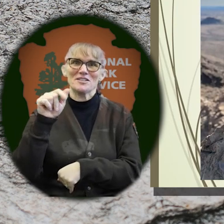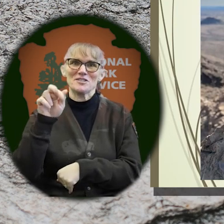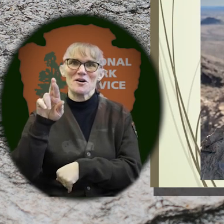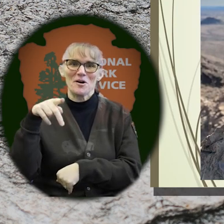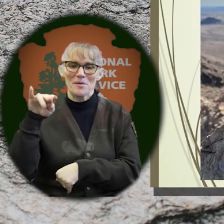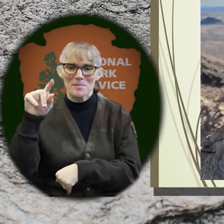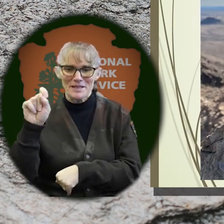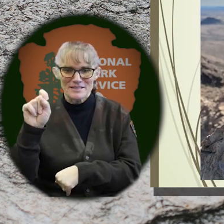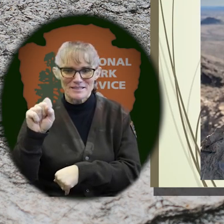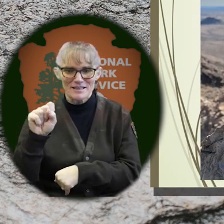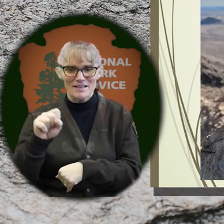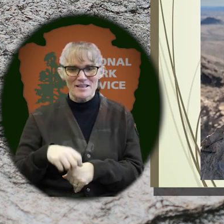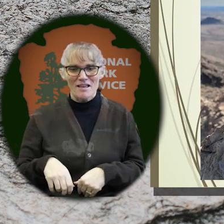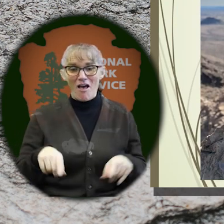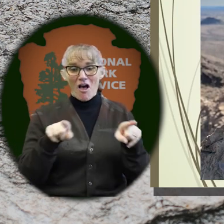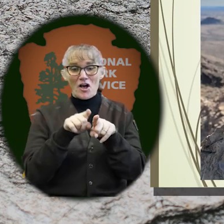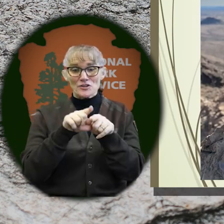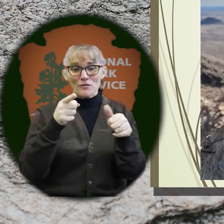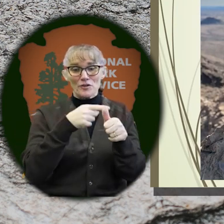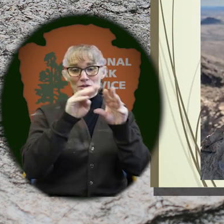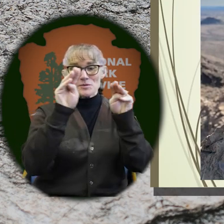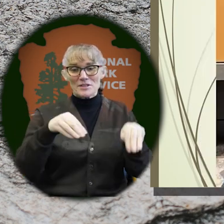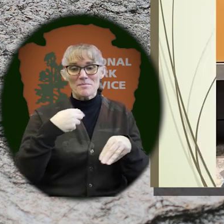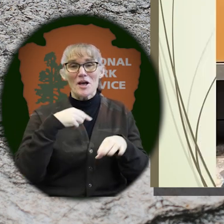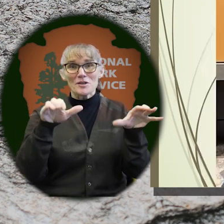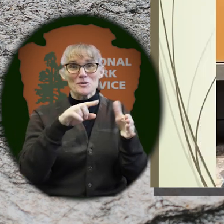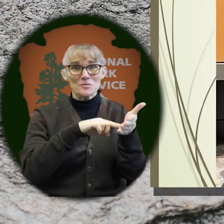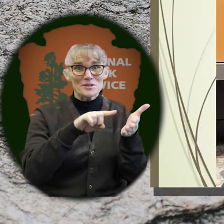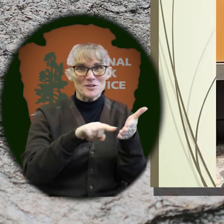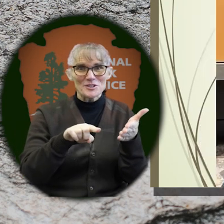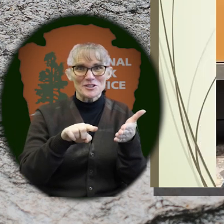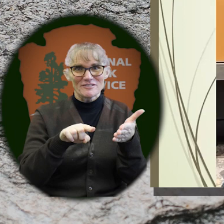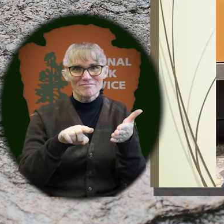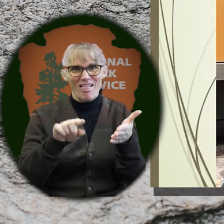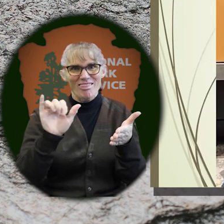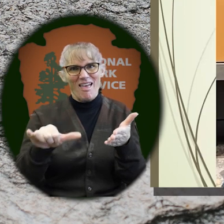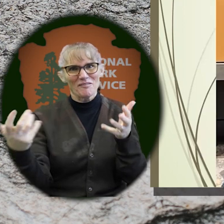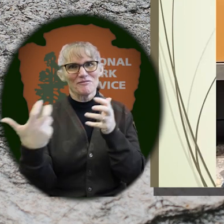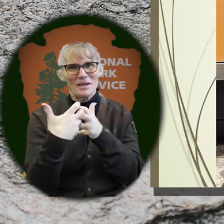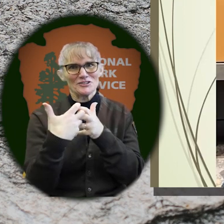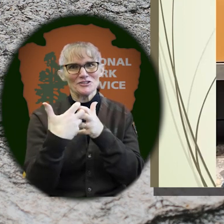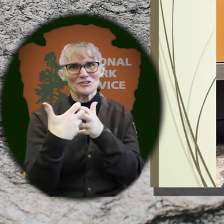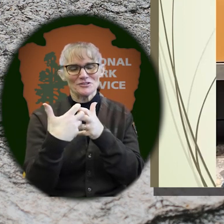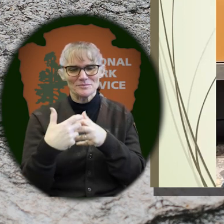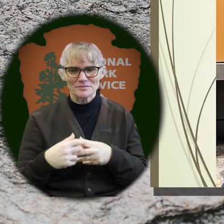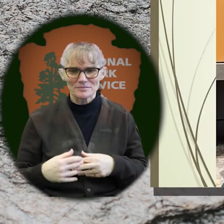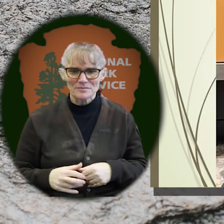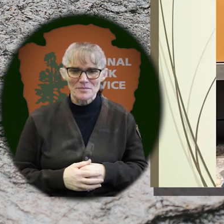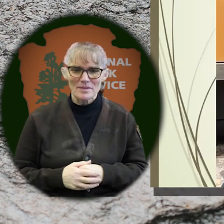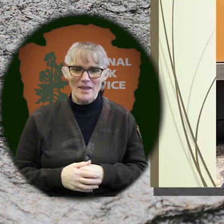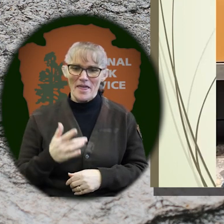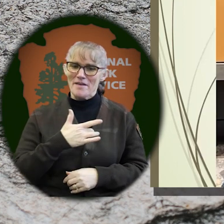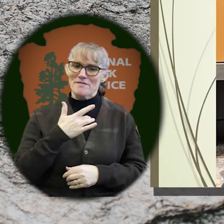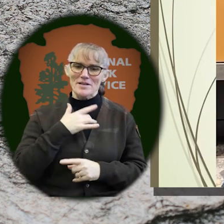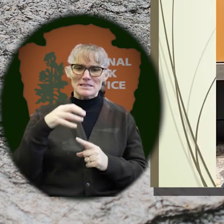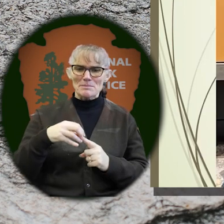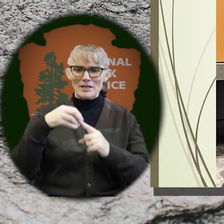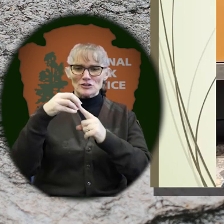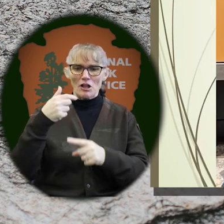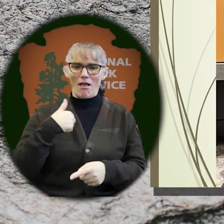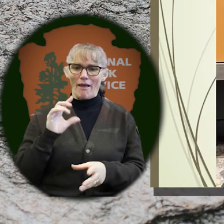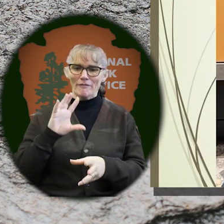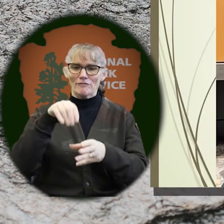felt fitting that that was also the first museum I did research at. Two other women in Sunshyne stand indoors next to a man in a suit and tie. And beyond this, it felt really special to